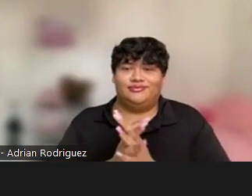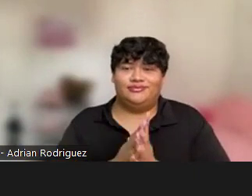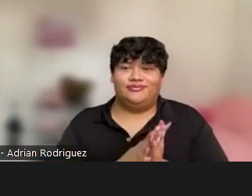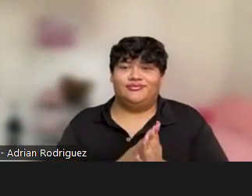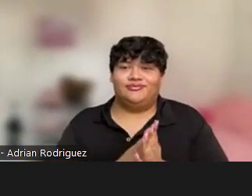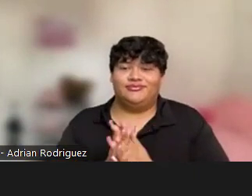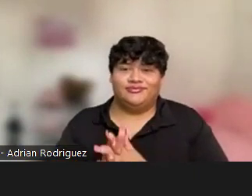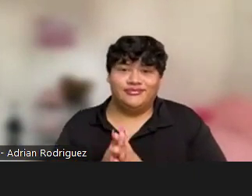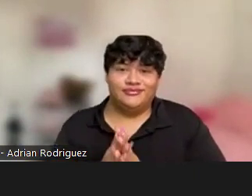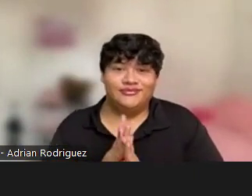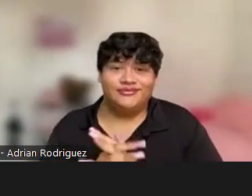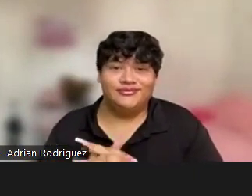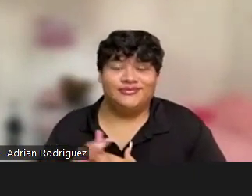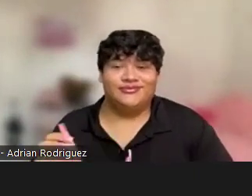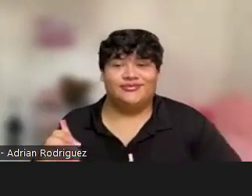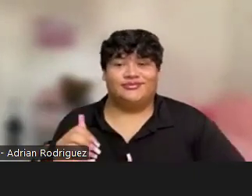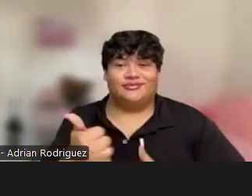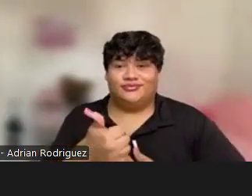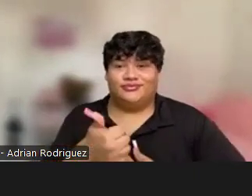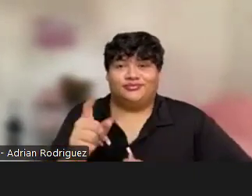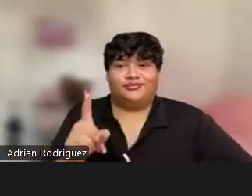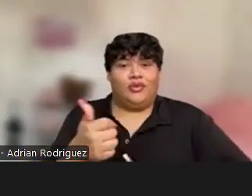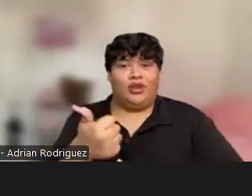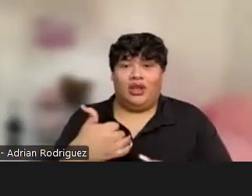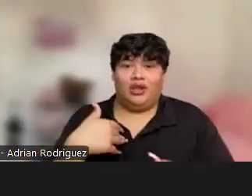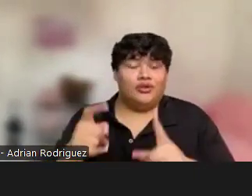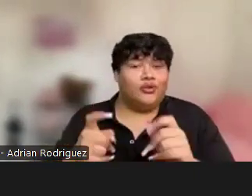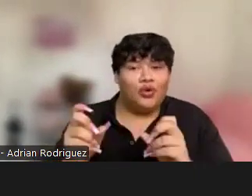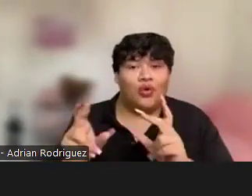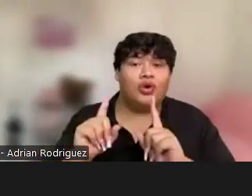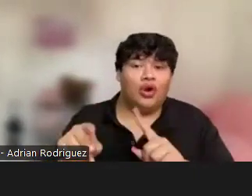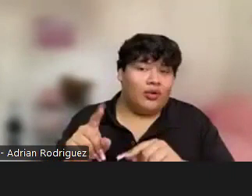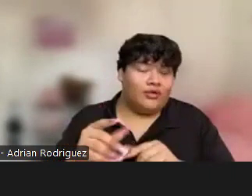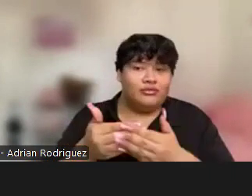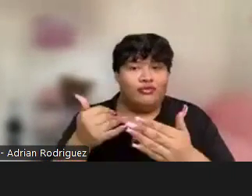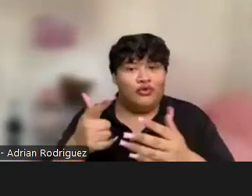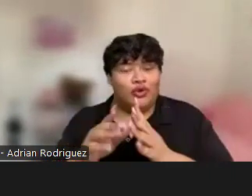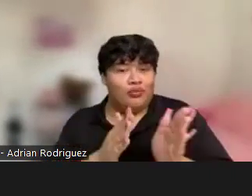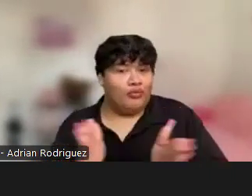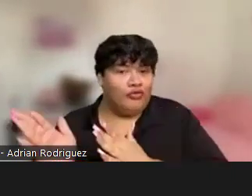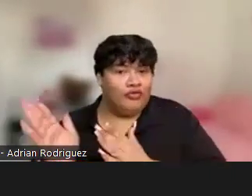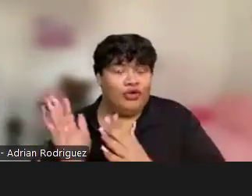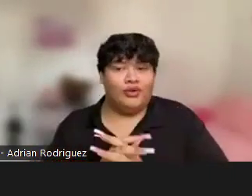Wanted to circle around, see if anybody has any questions or comments before we move on.